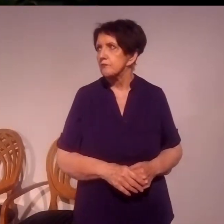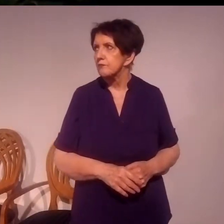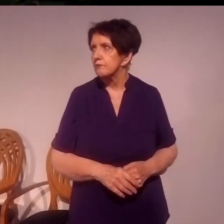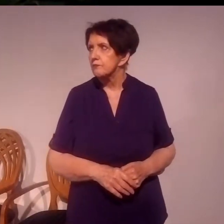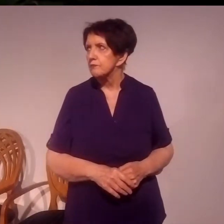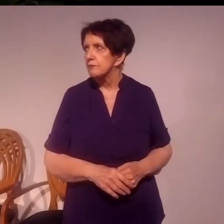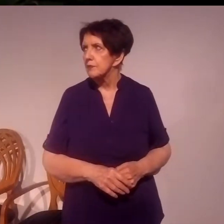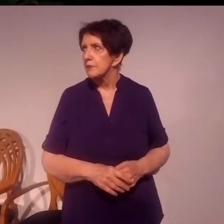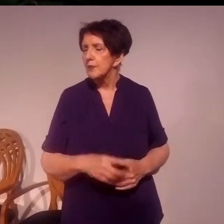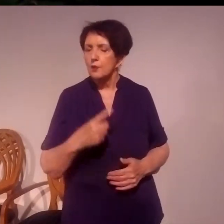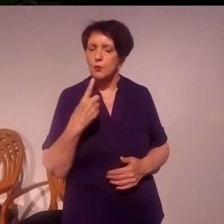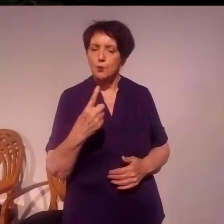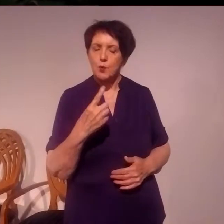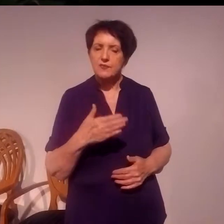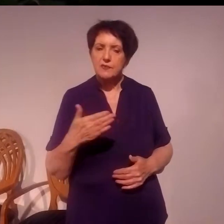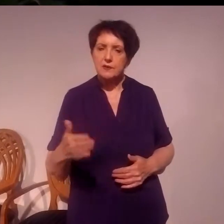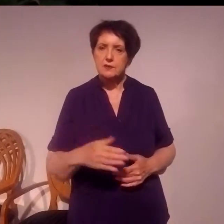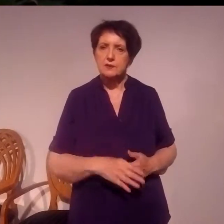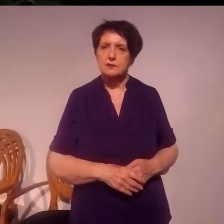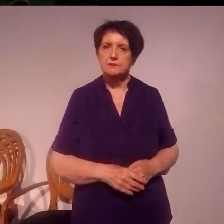The one thing